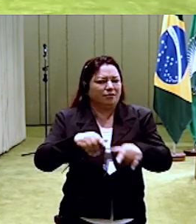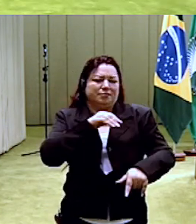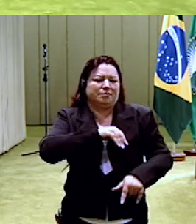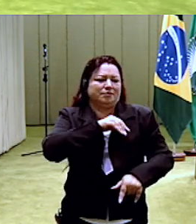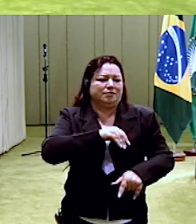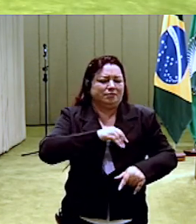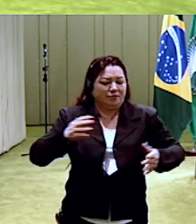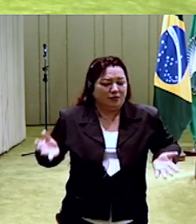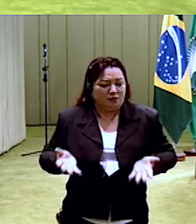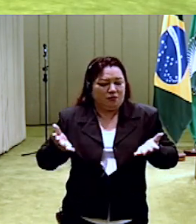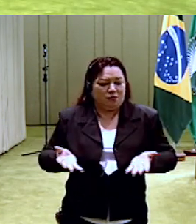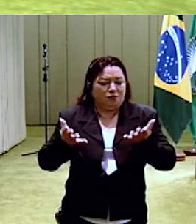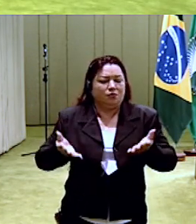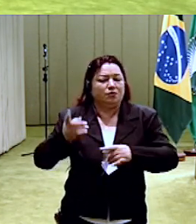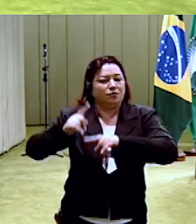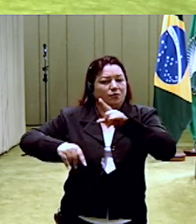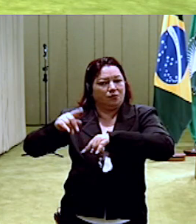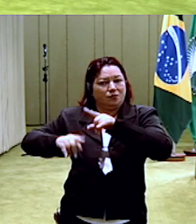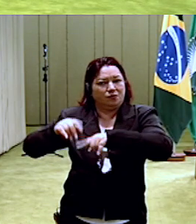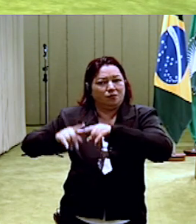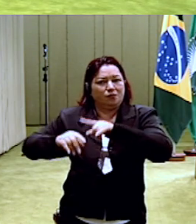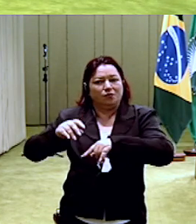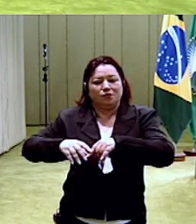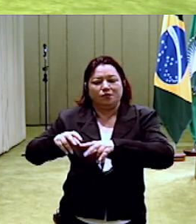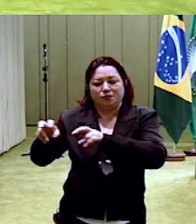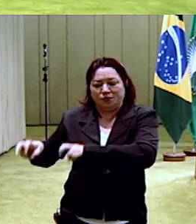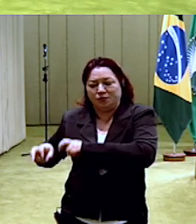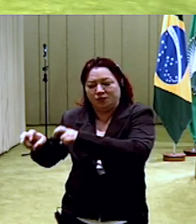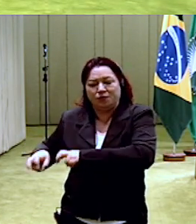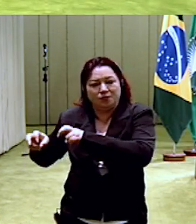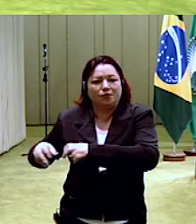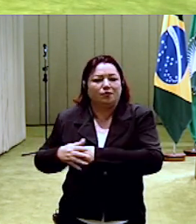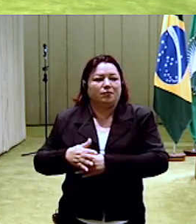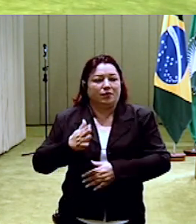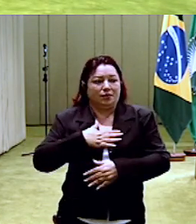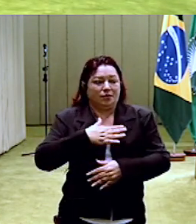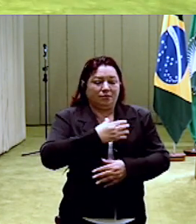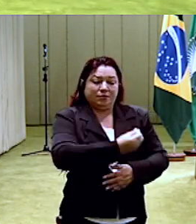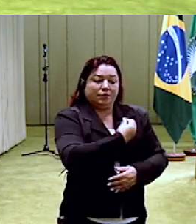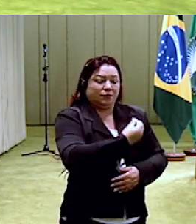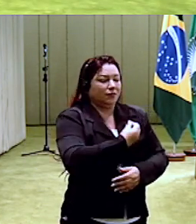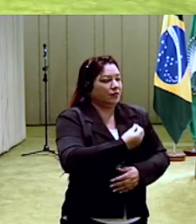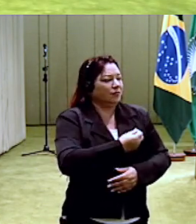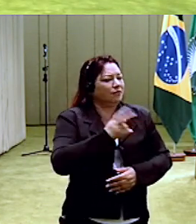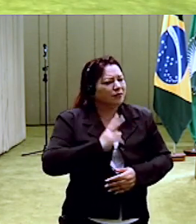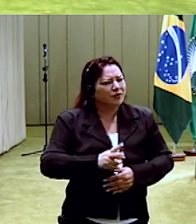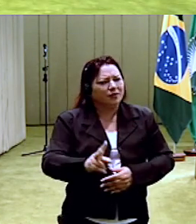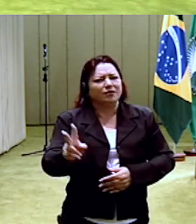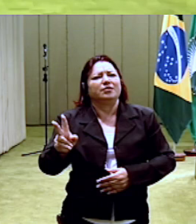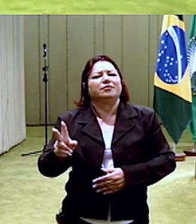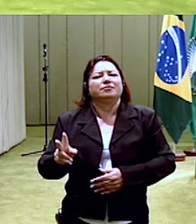produce their own products in agro-processing sector. In my life, I have been always very active